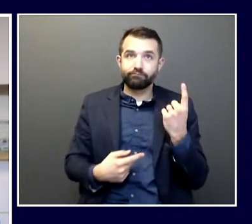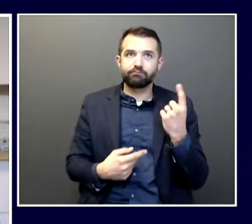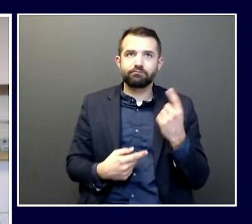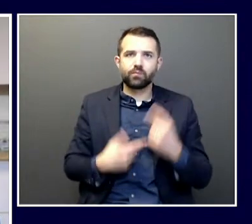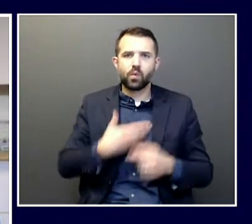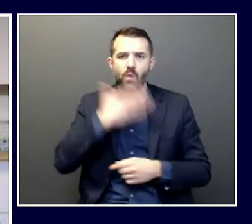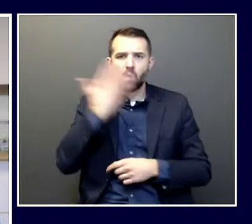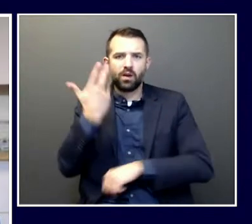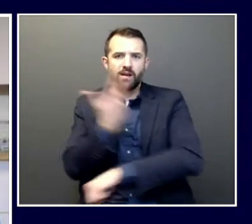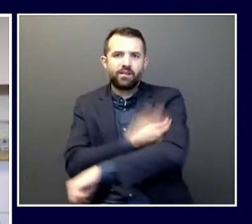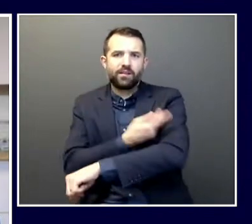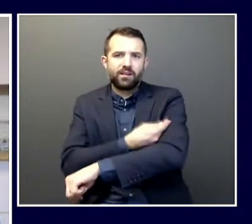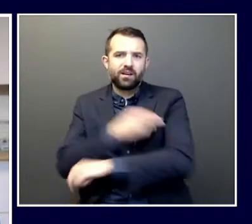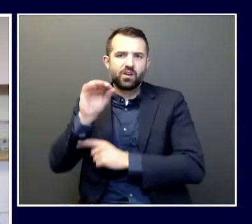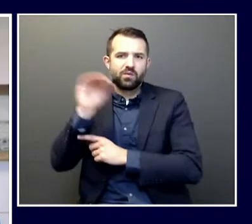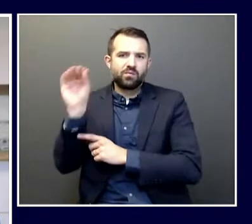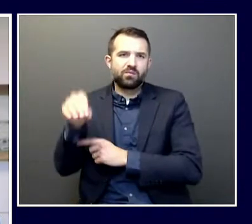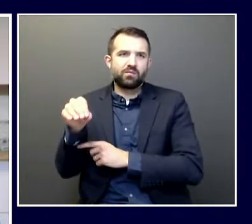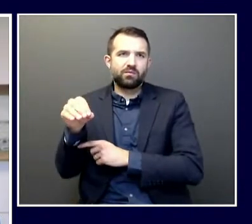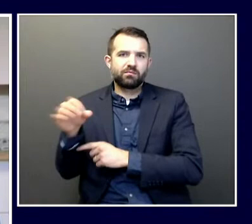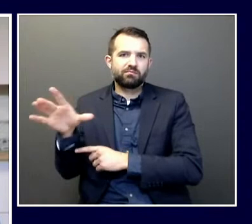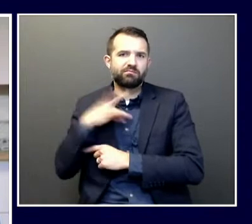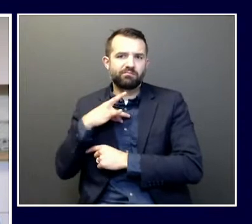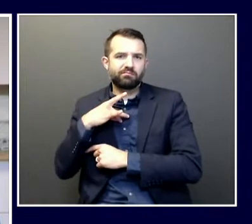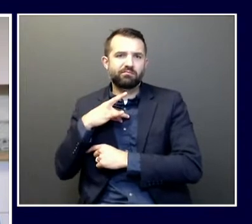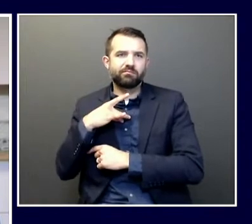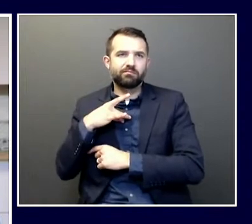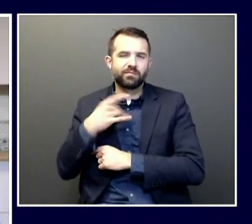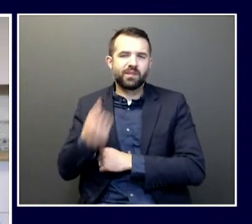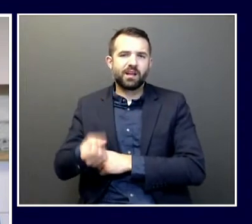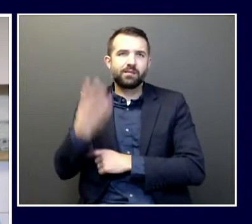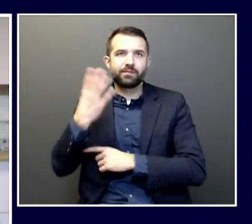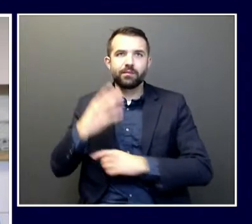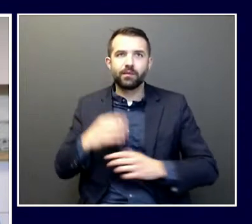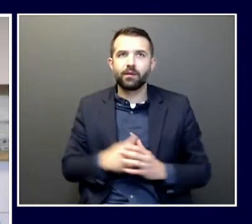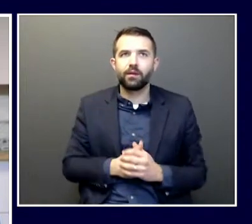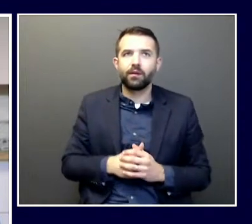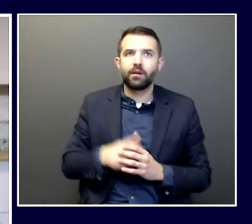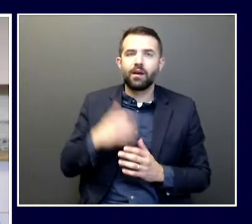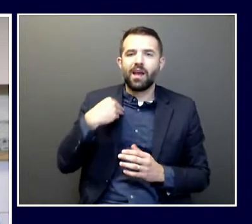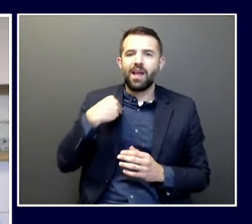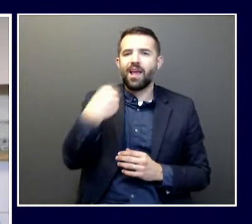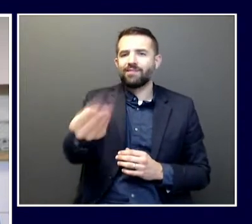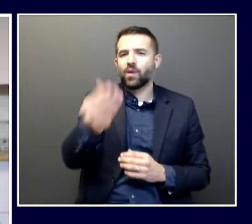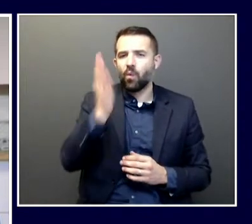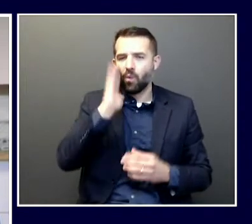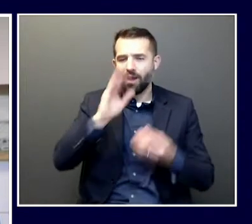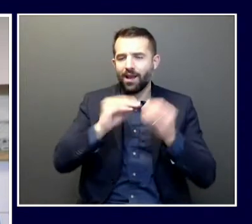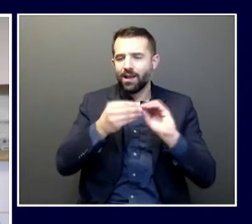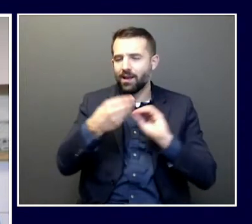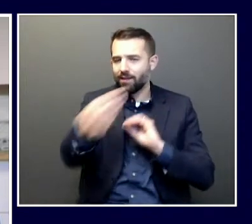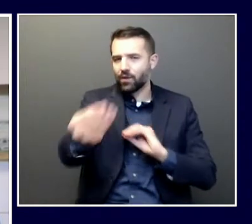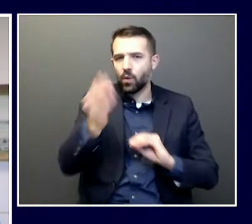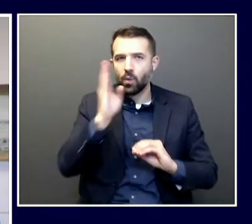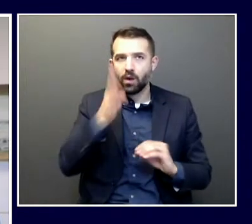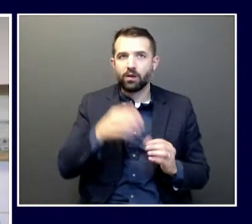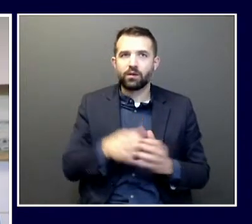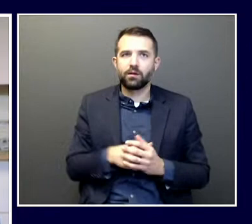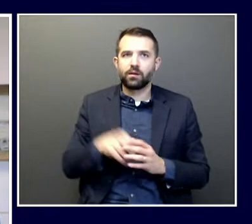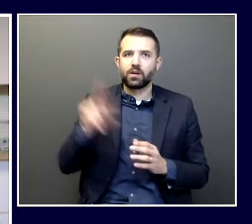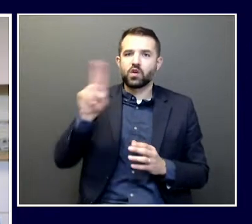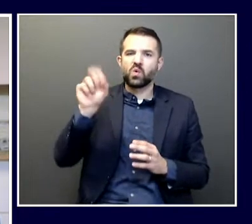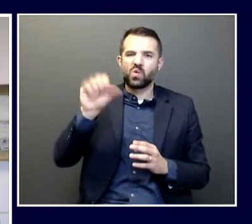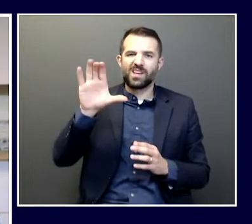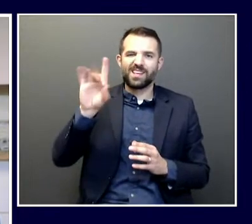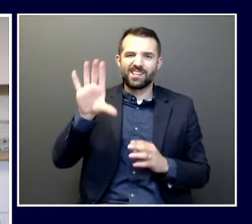are, but there is a very large-scale project that the US CDC has been operating in conjunction with